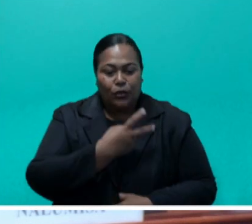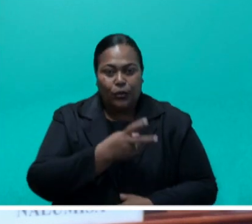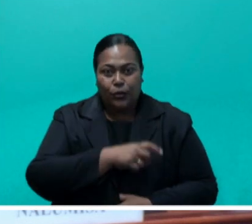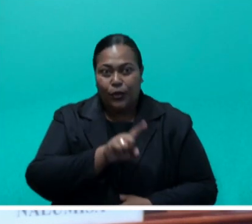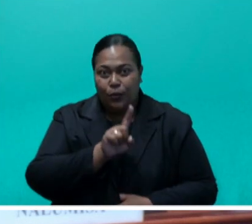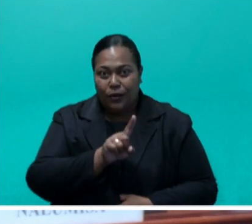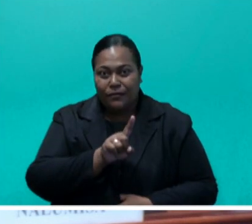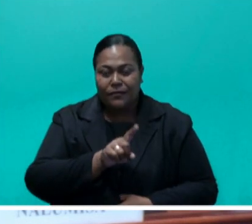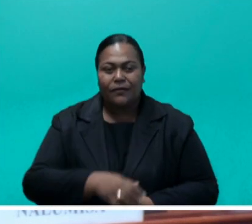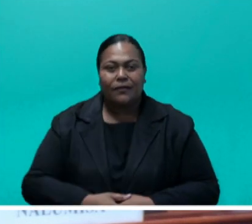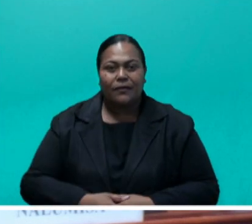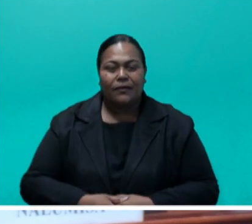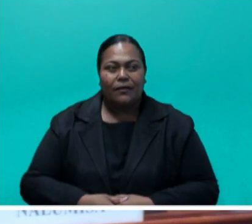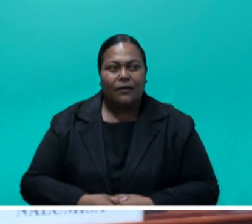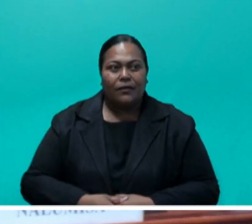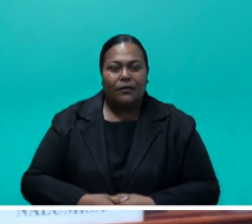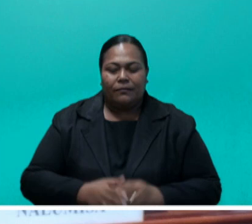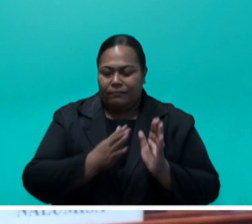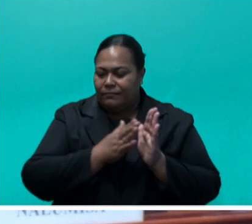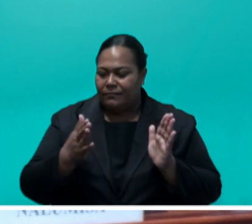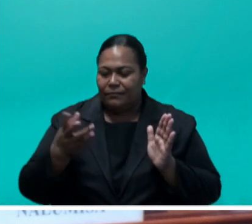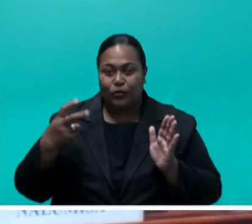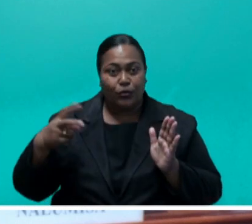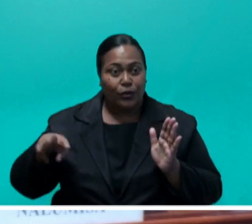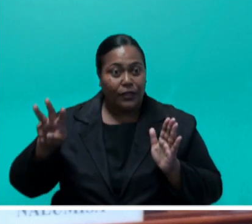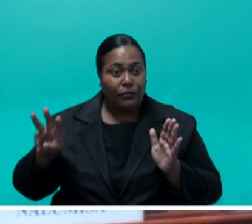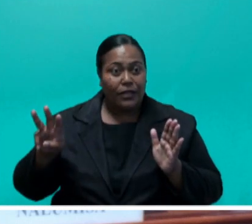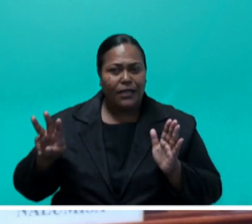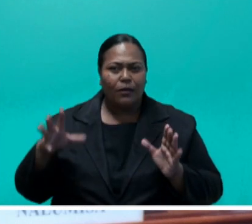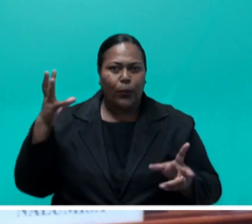2021 to 2023, a total of